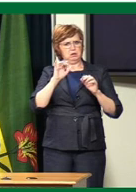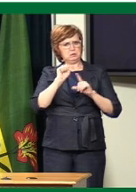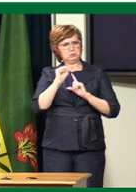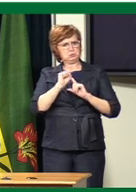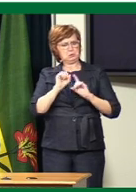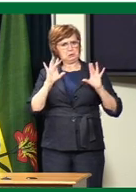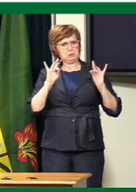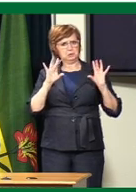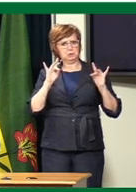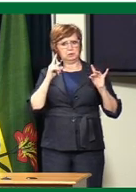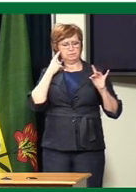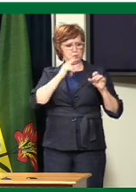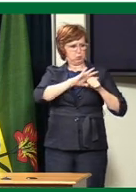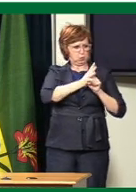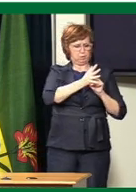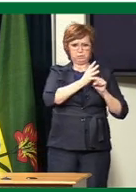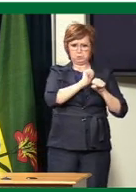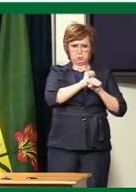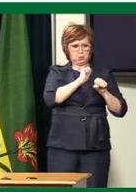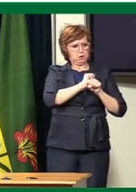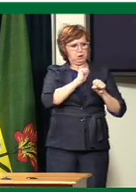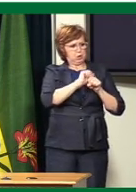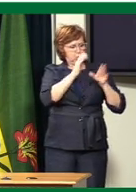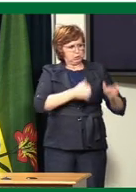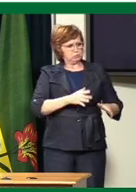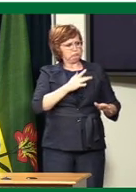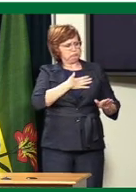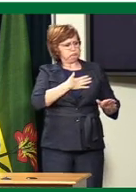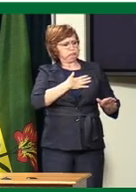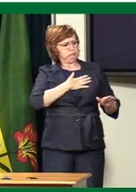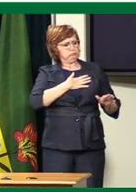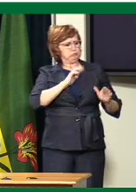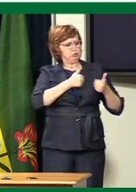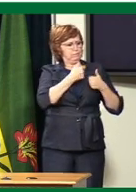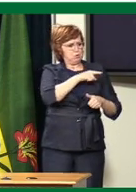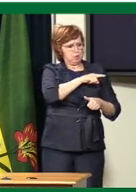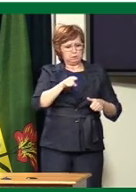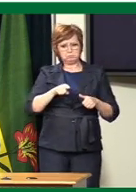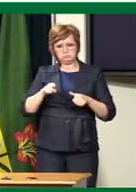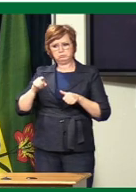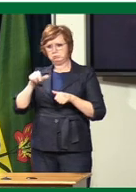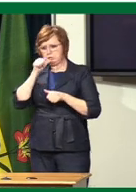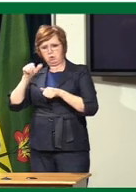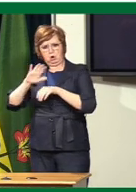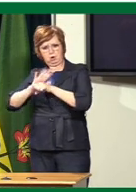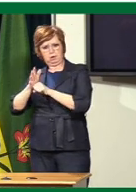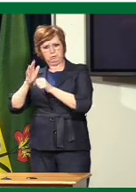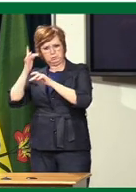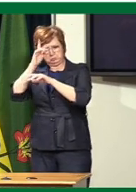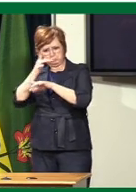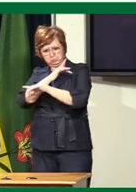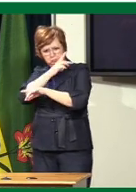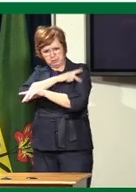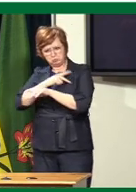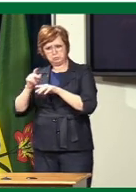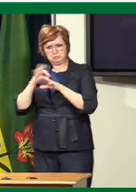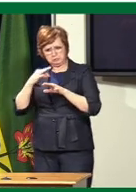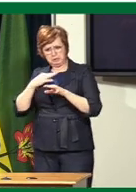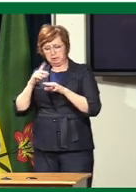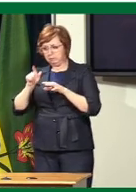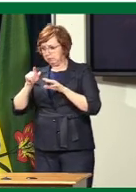the health sector. When our workload increases, particularly when it increases quickly, we are required to redeploy staff and disrupt other